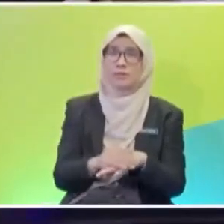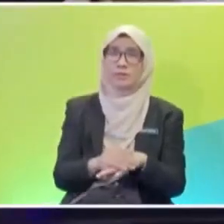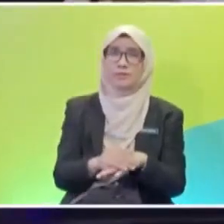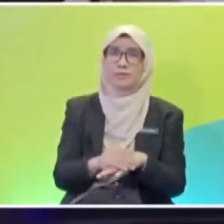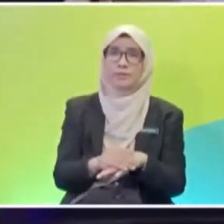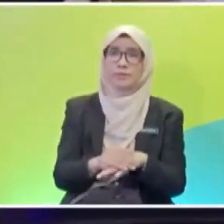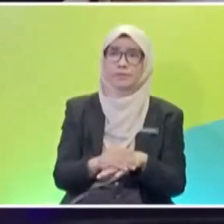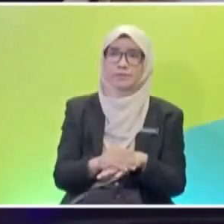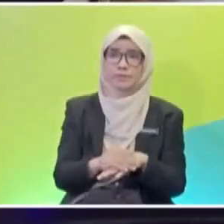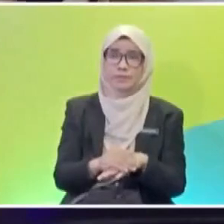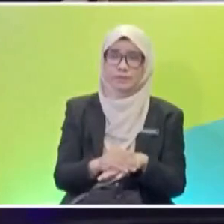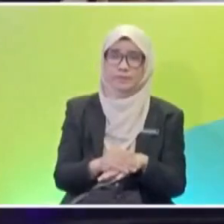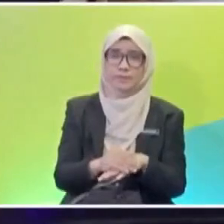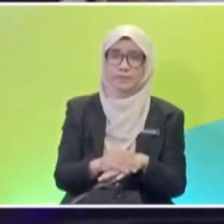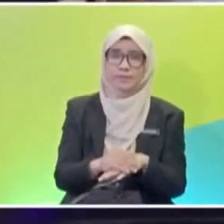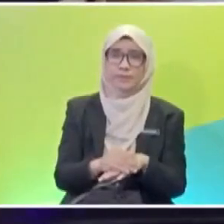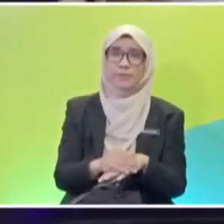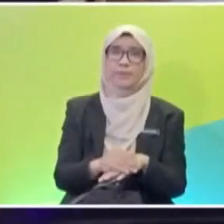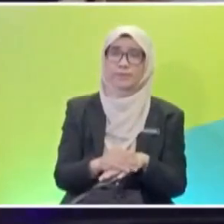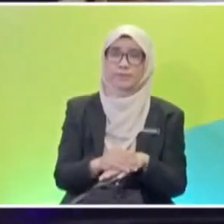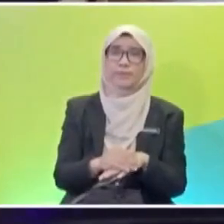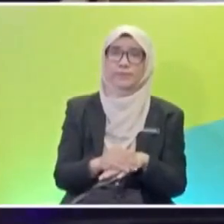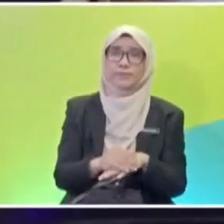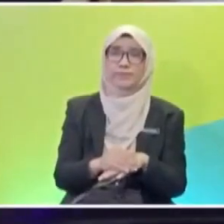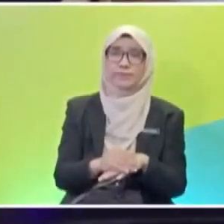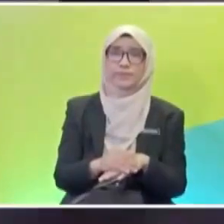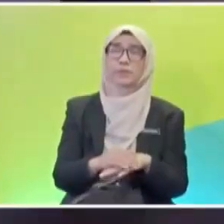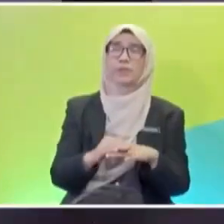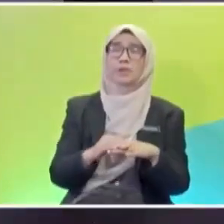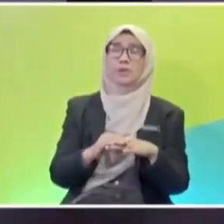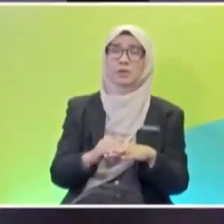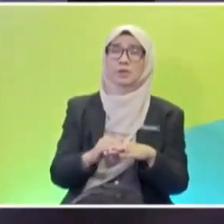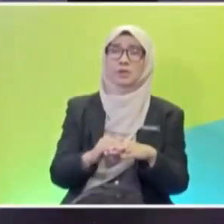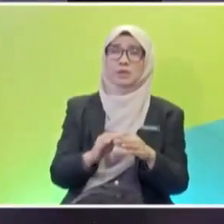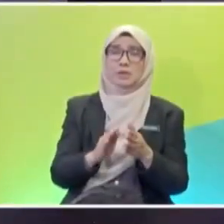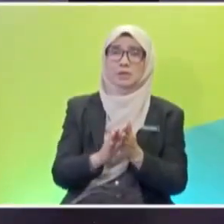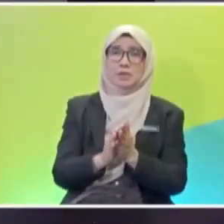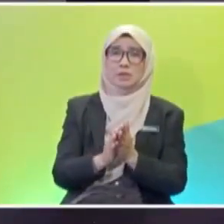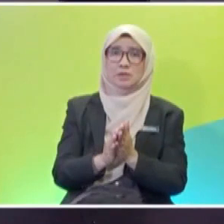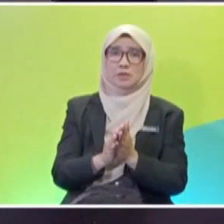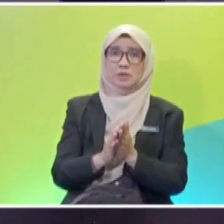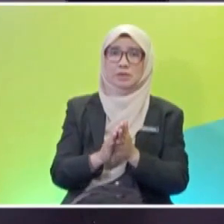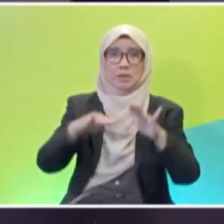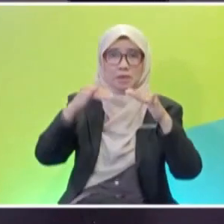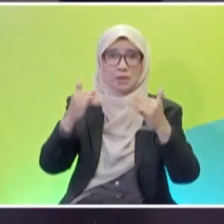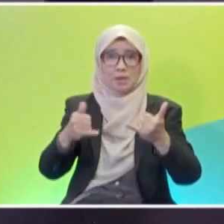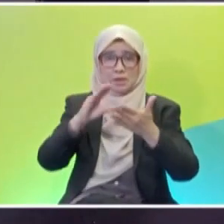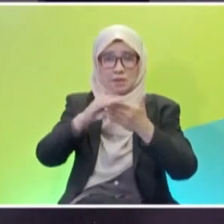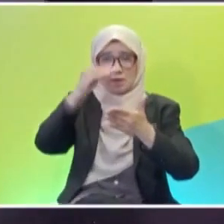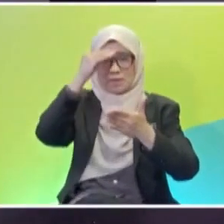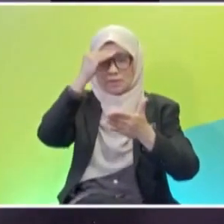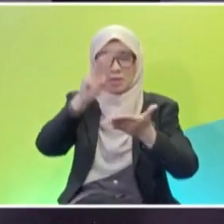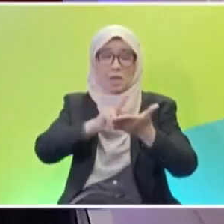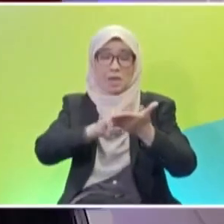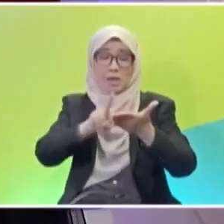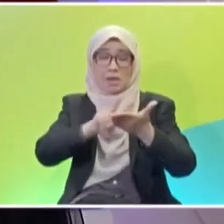is a reading skill that we're emphasizing on, right? Yes, we are emphasizing in this particular lesson, we are emphasizing on the reading skills. Mm-hmm. That's why